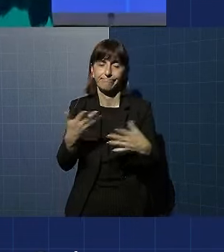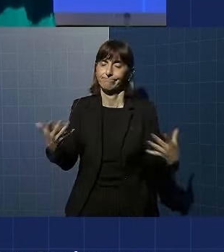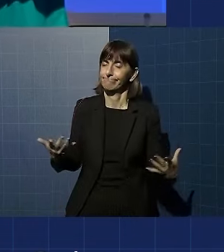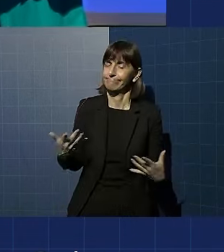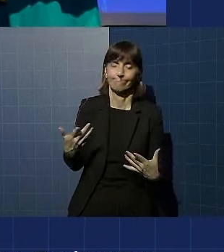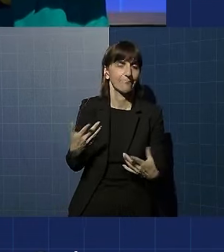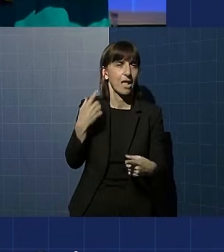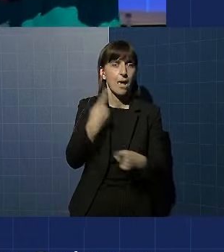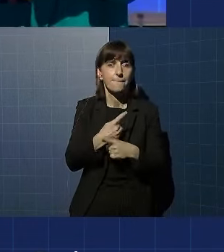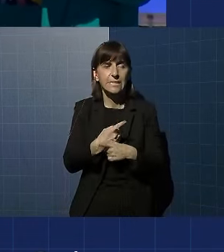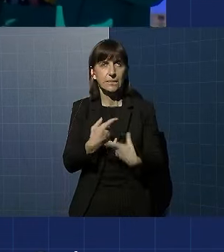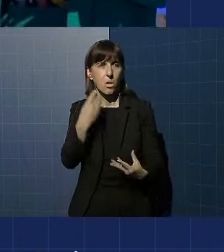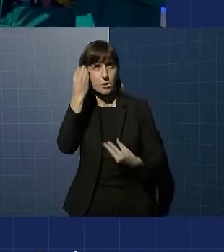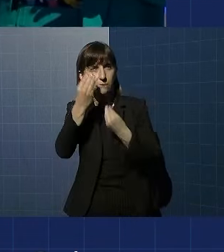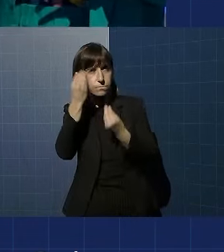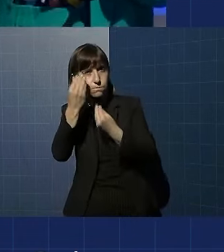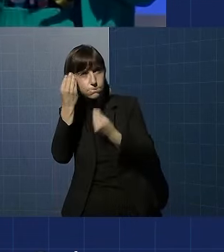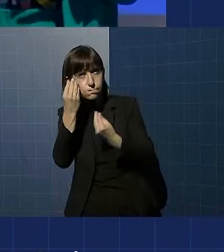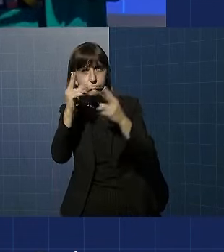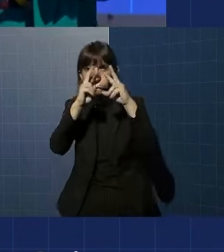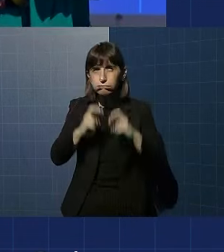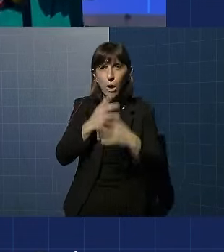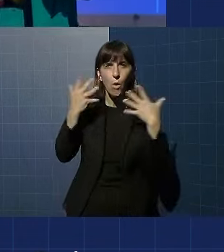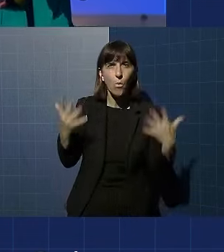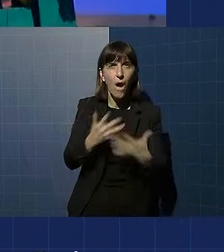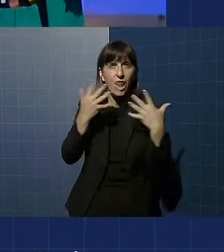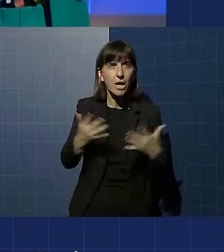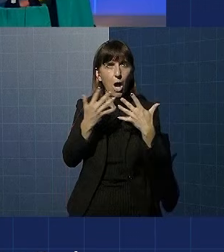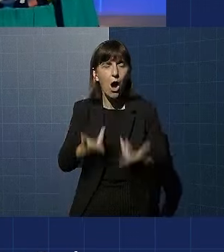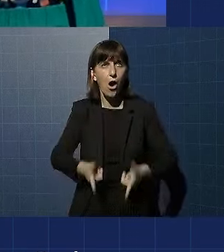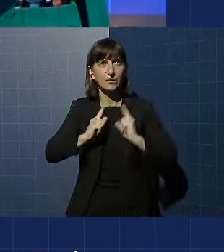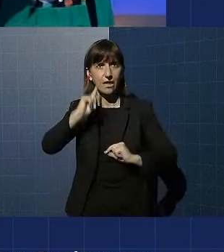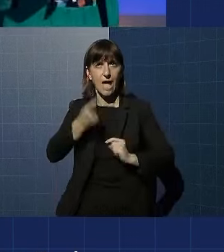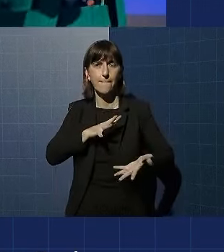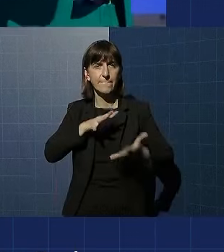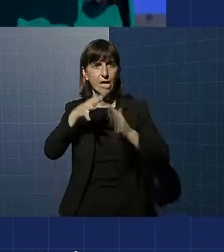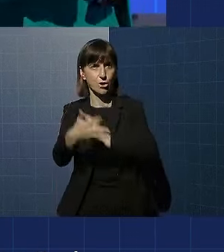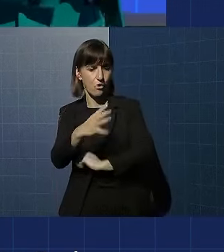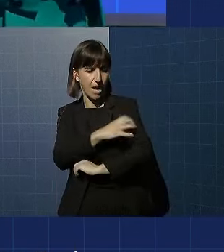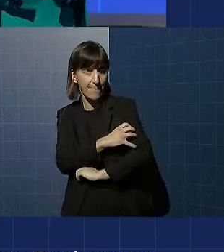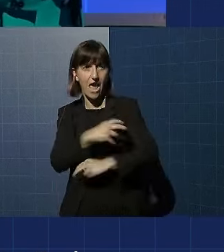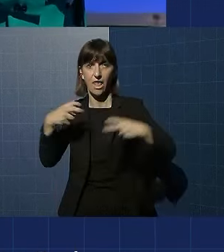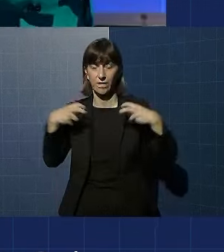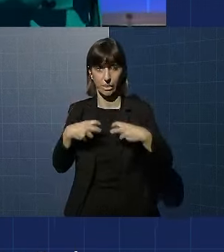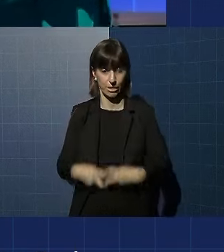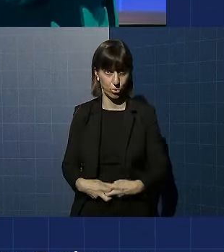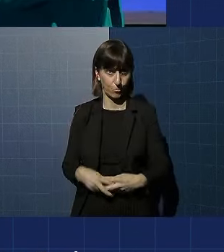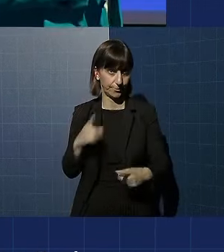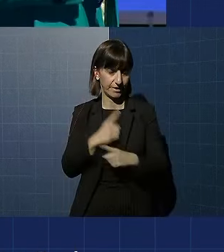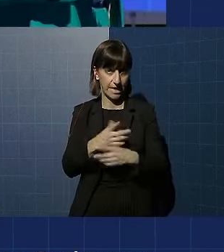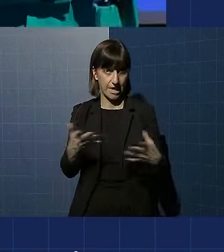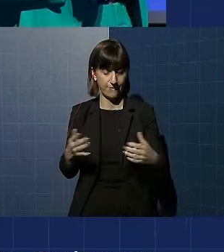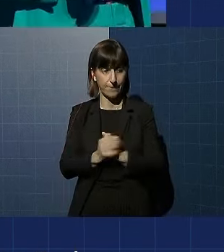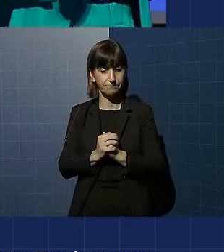Just quickly summarizing a little bit, also coming to the hazards. At the European Space Agency, we focus our research on